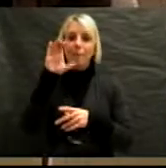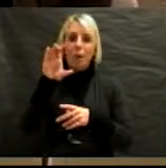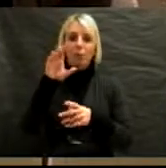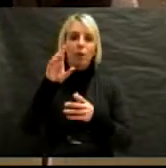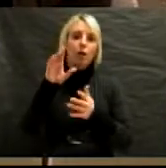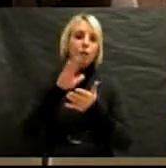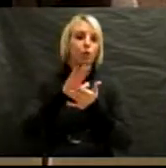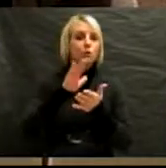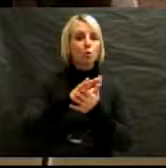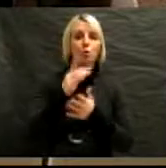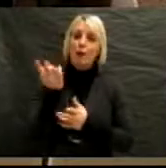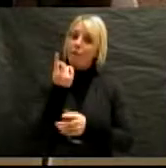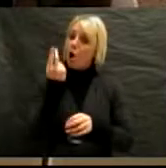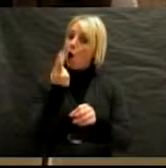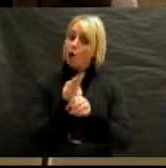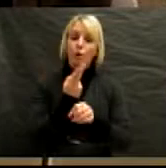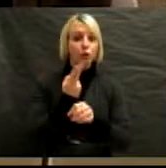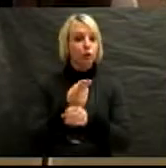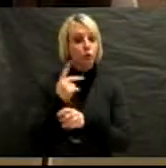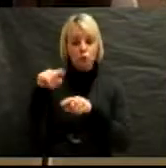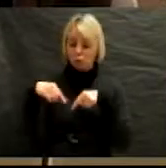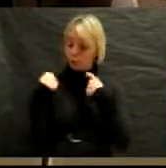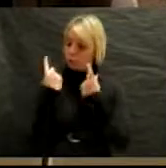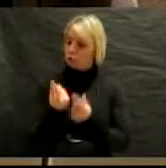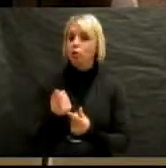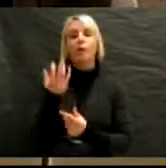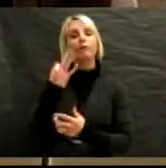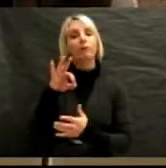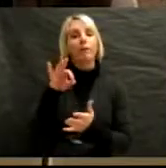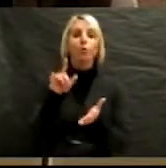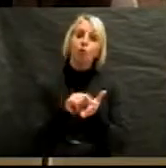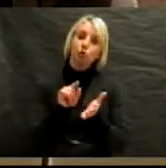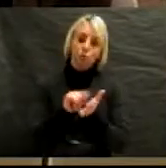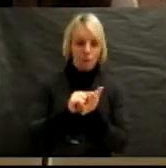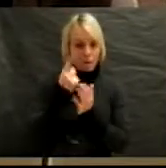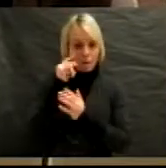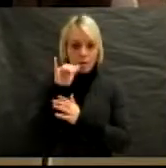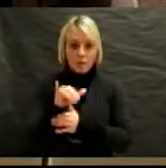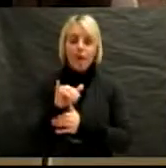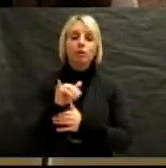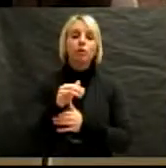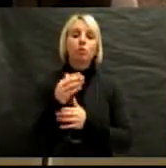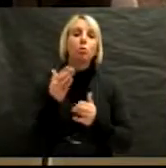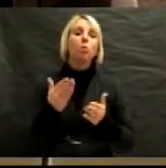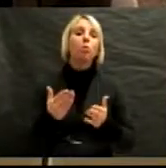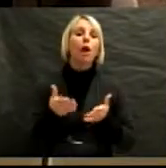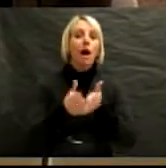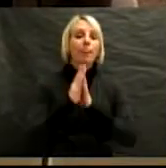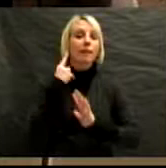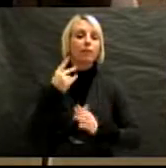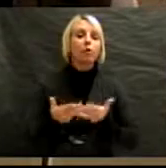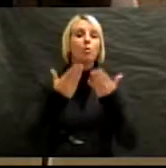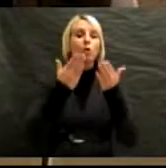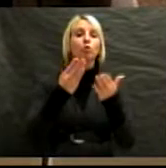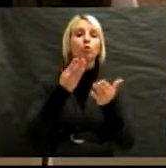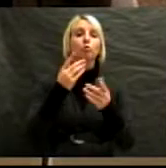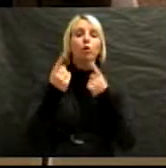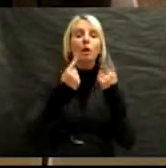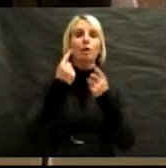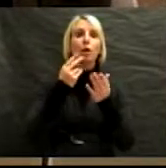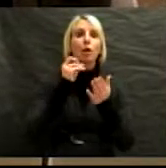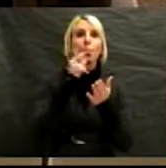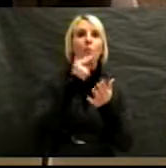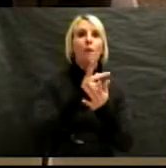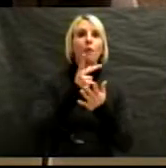so I'll entertain a motion to consider the approval of the Faribault Daily News as the official publication source for the Faribault